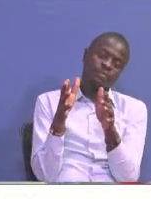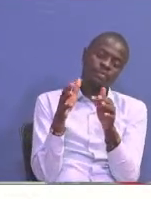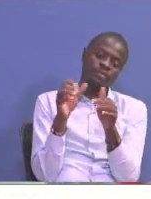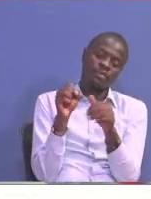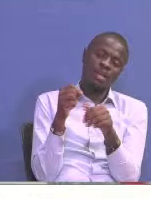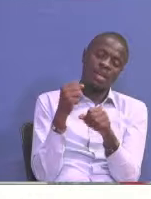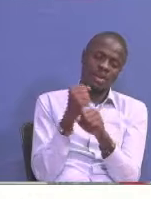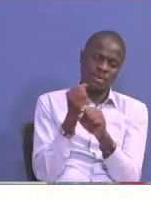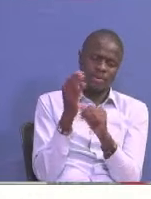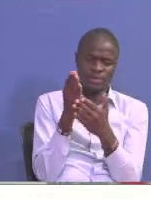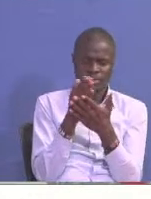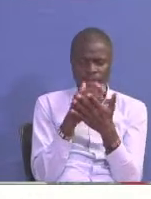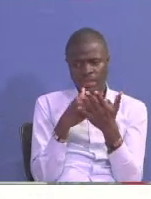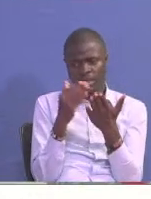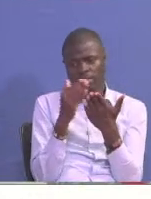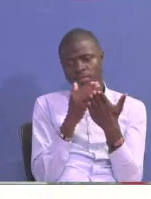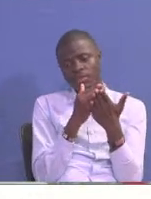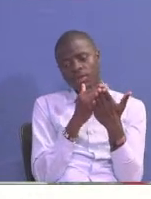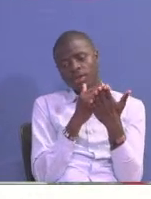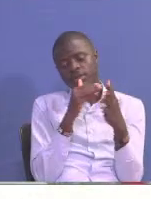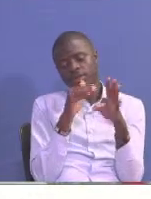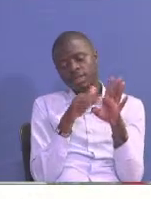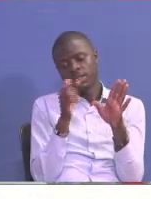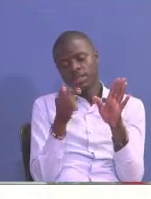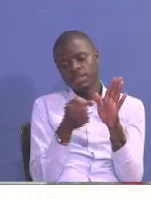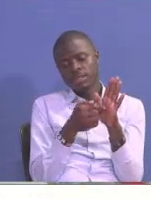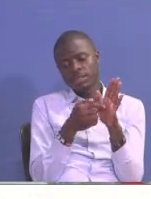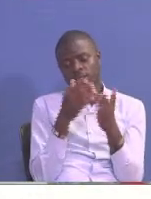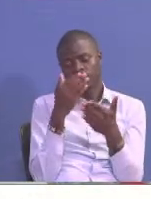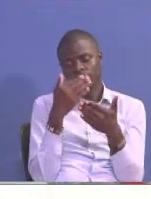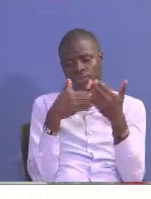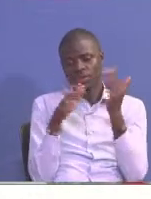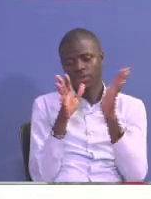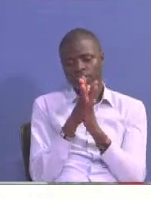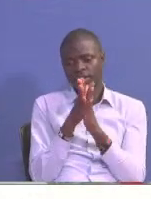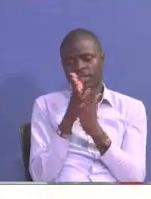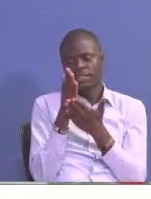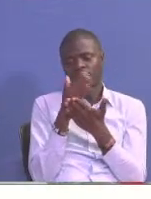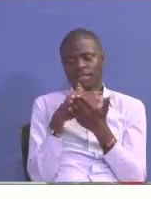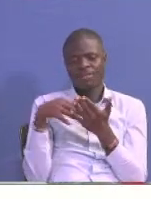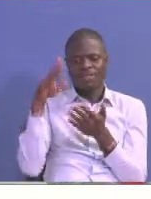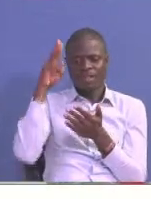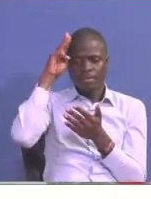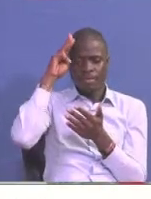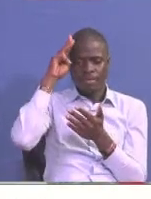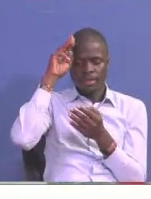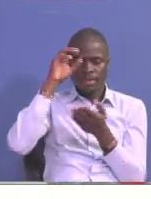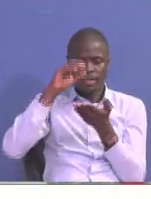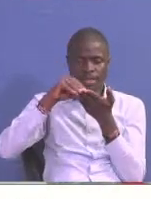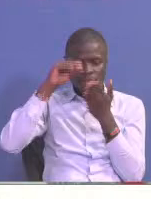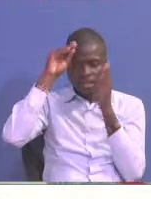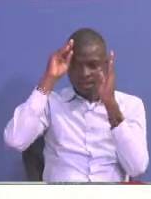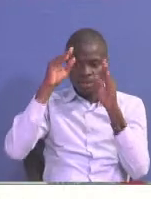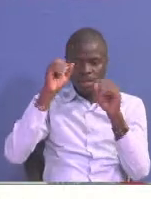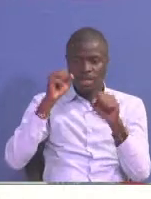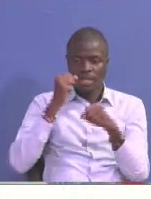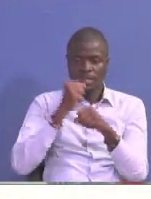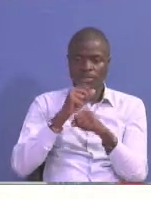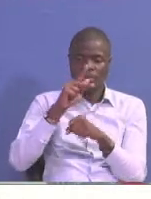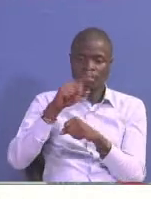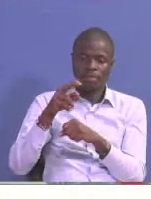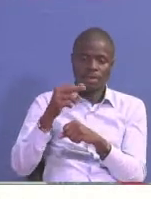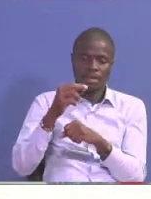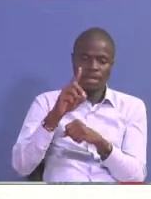can do certain programs in those universities? Some of our master's students can do their PhD in some of